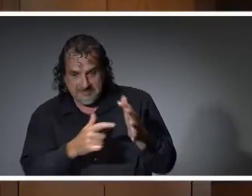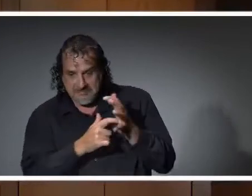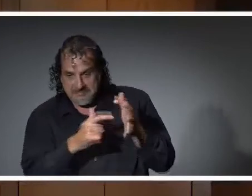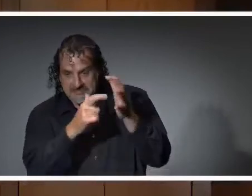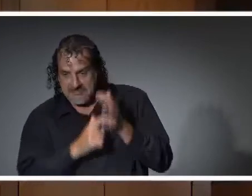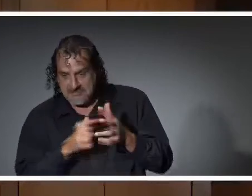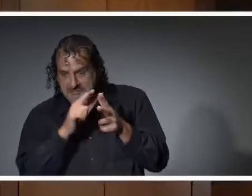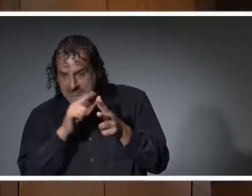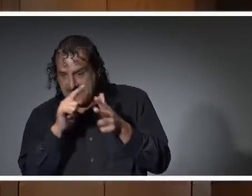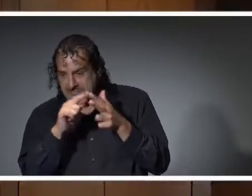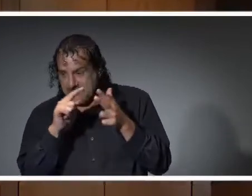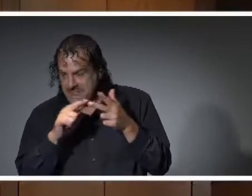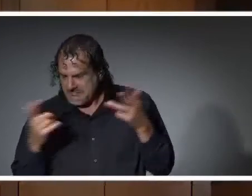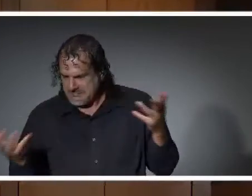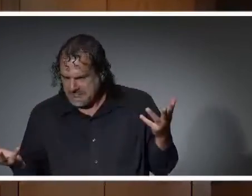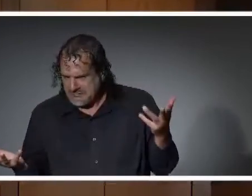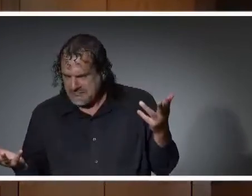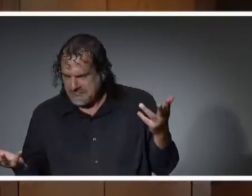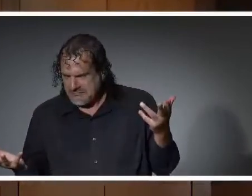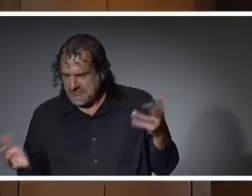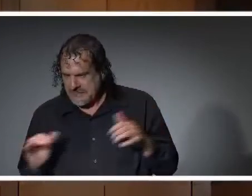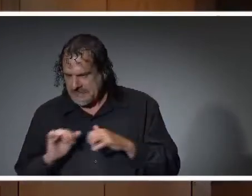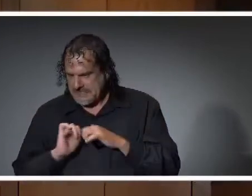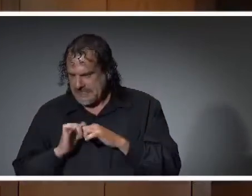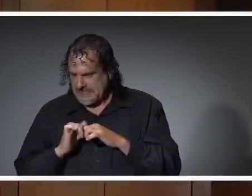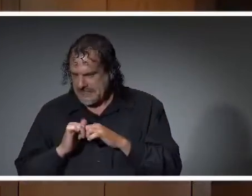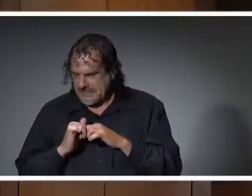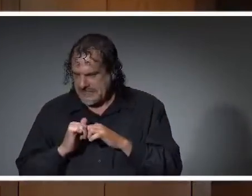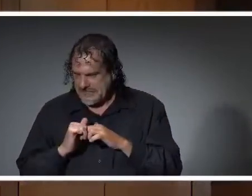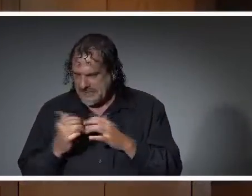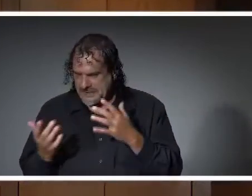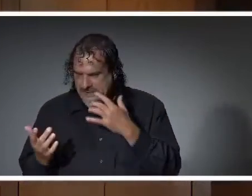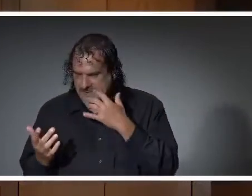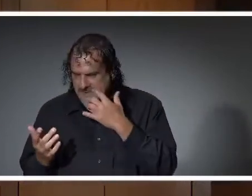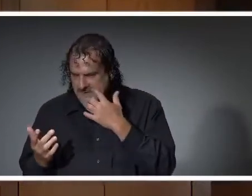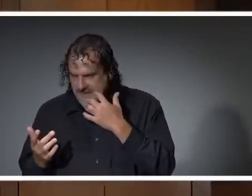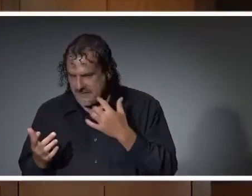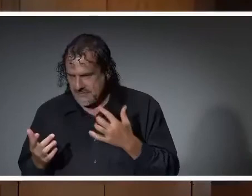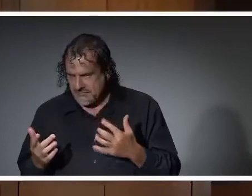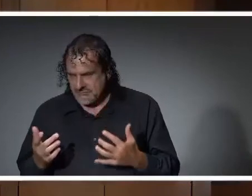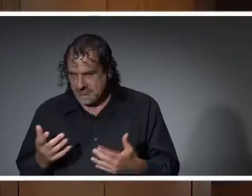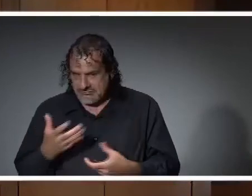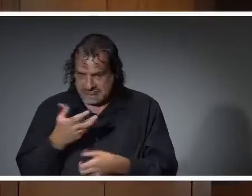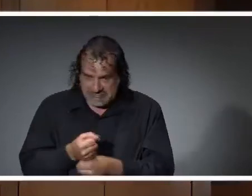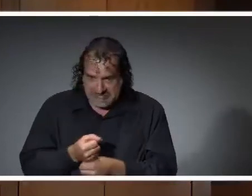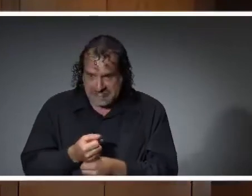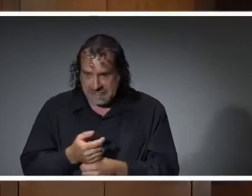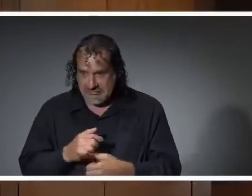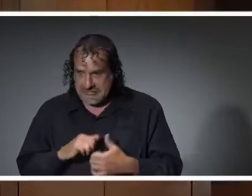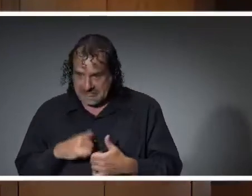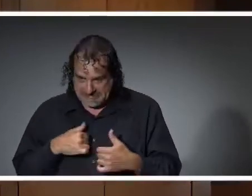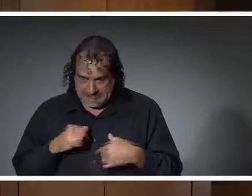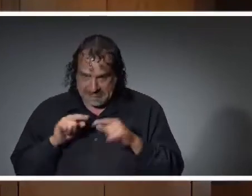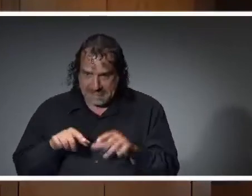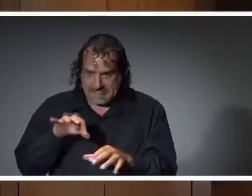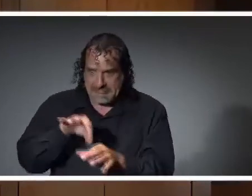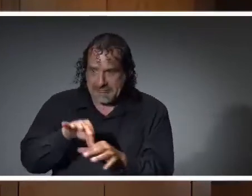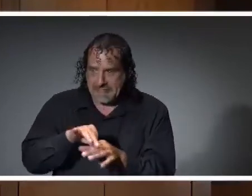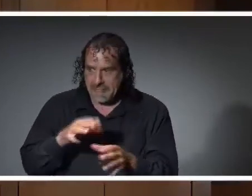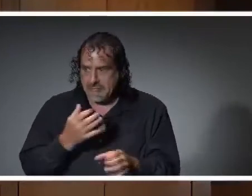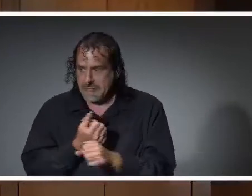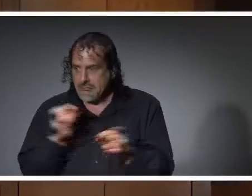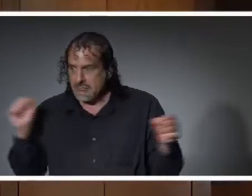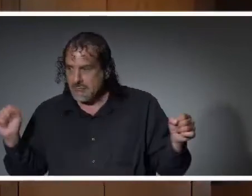there necessarily, how does one instill confidence that they can vote